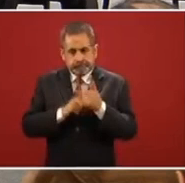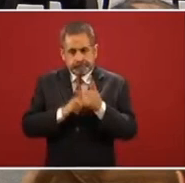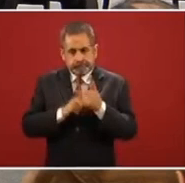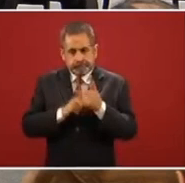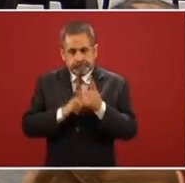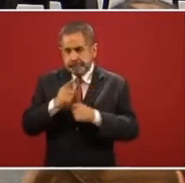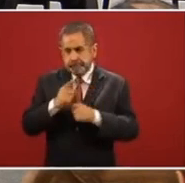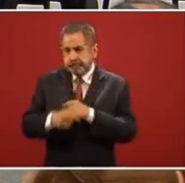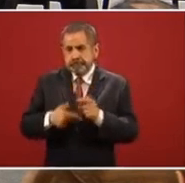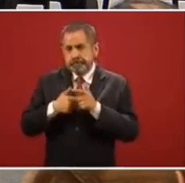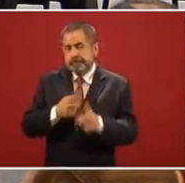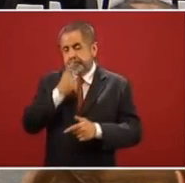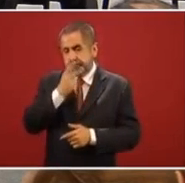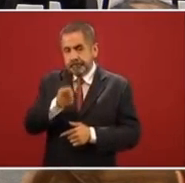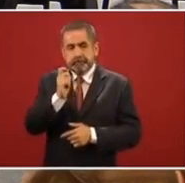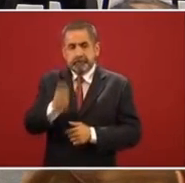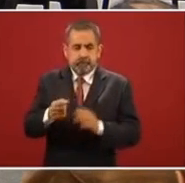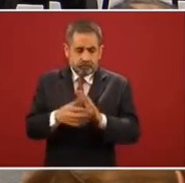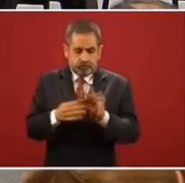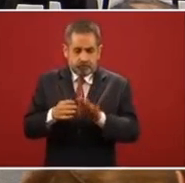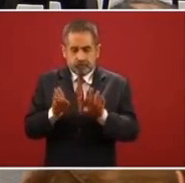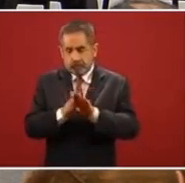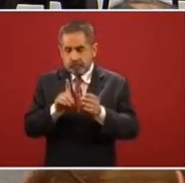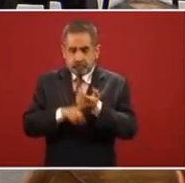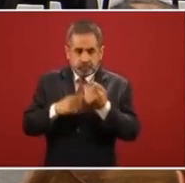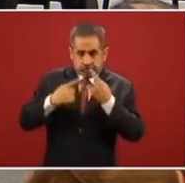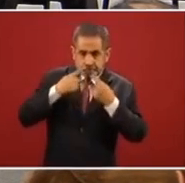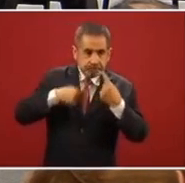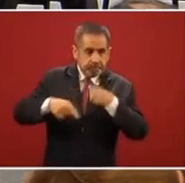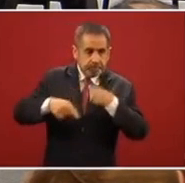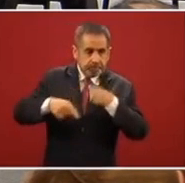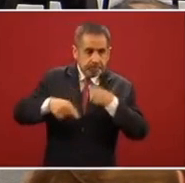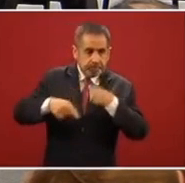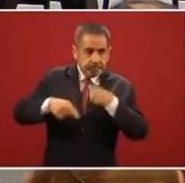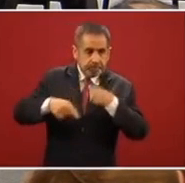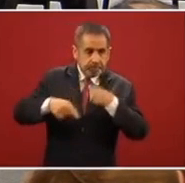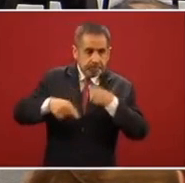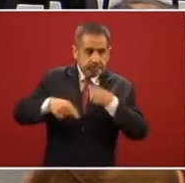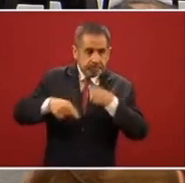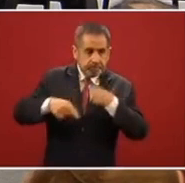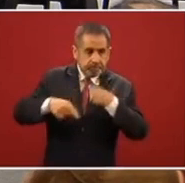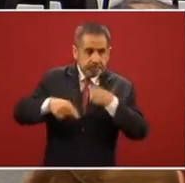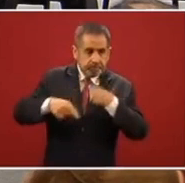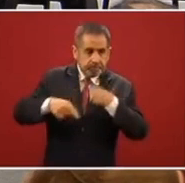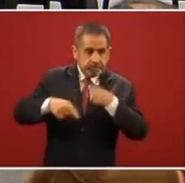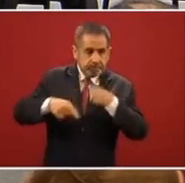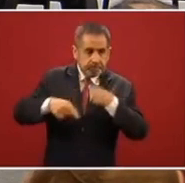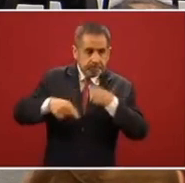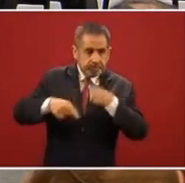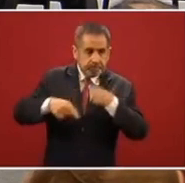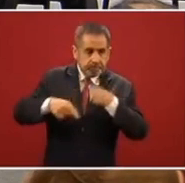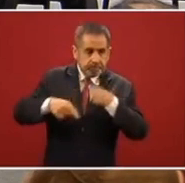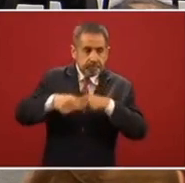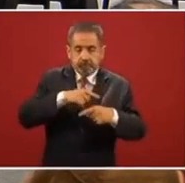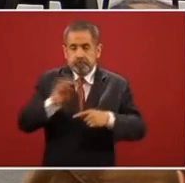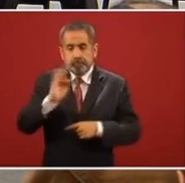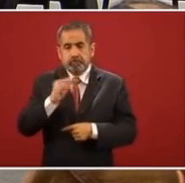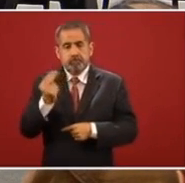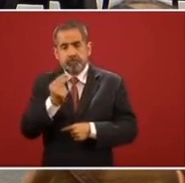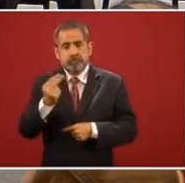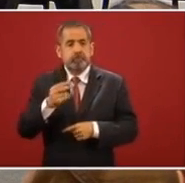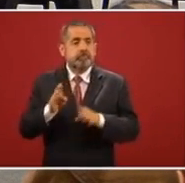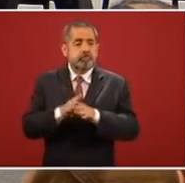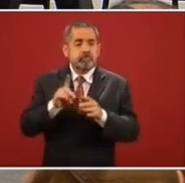and I close en el momento que se llegara a necesitar that in the moment it became necessary que